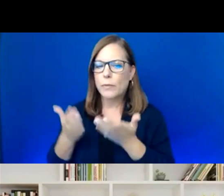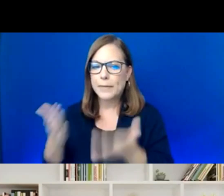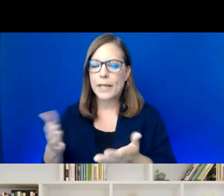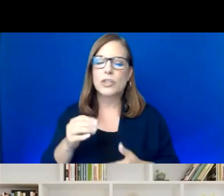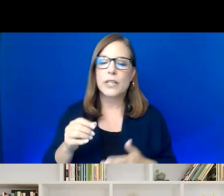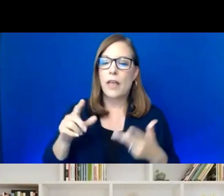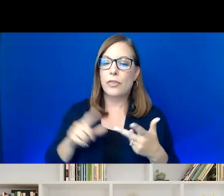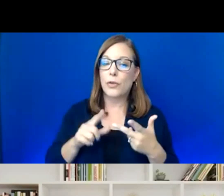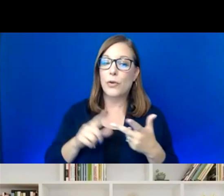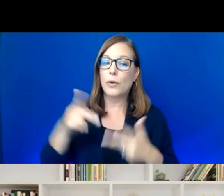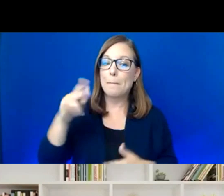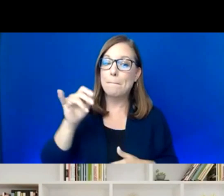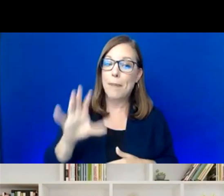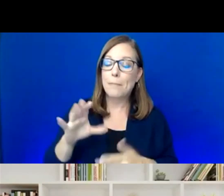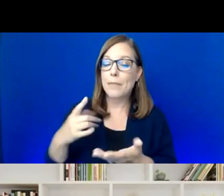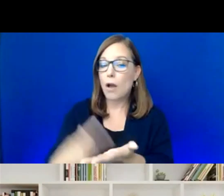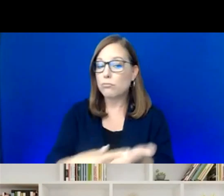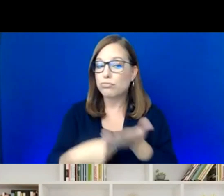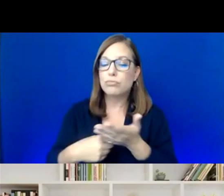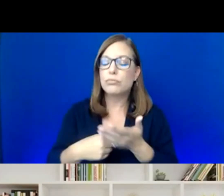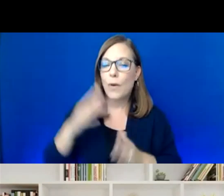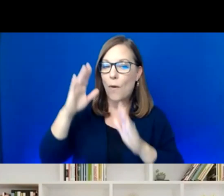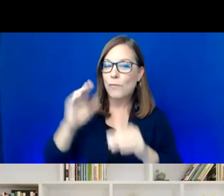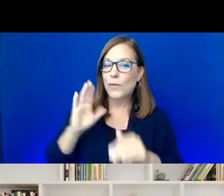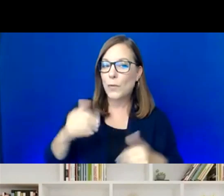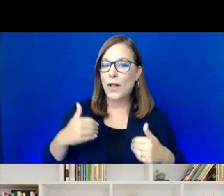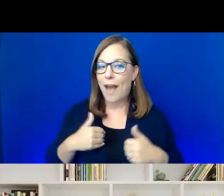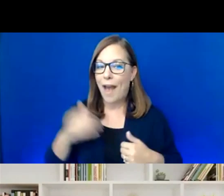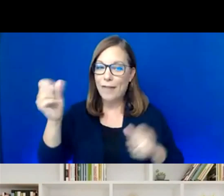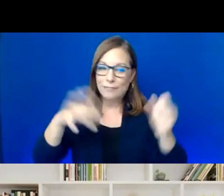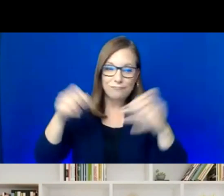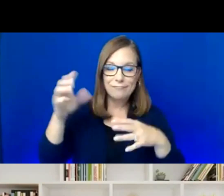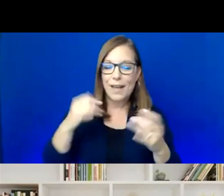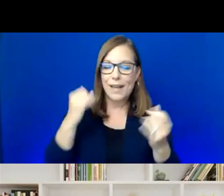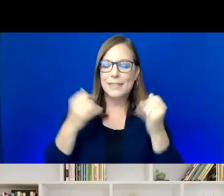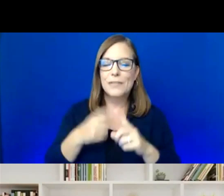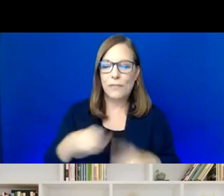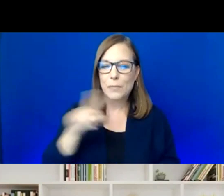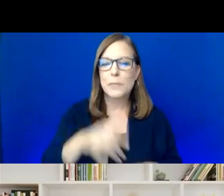collaborative discussion on some of the topics we brought up. So we've got some of the poll